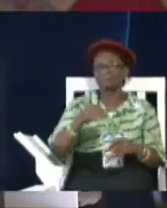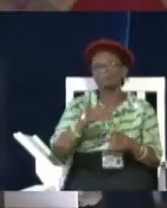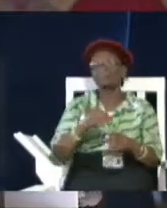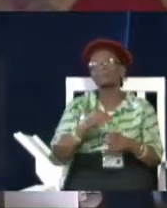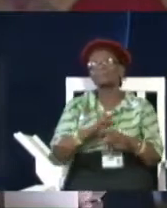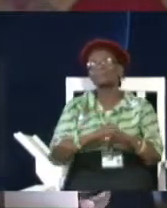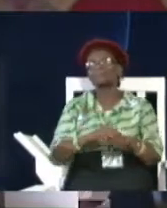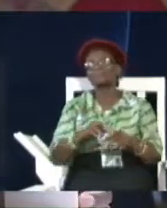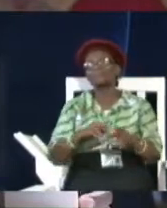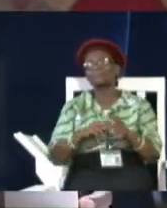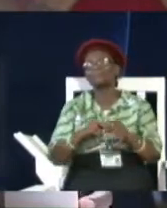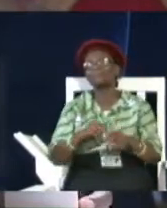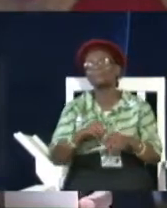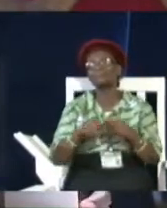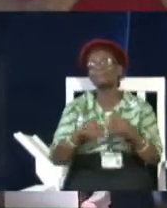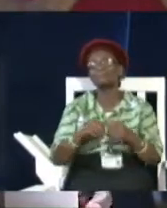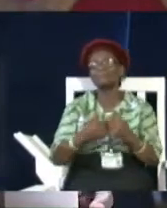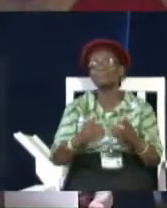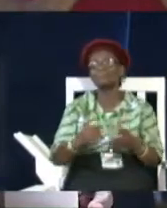How are you going to get close?